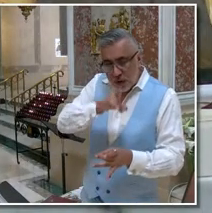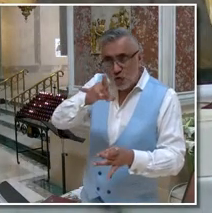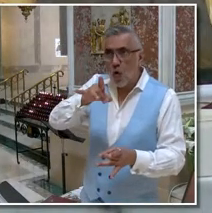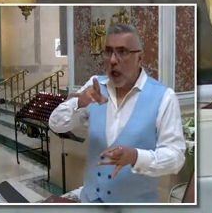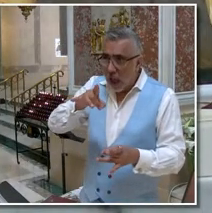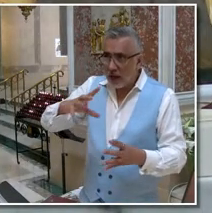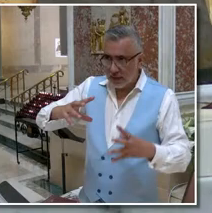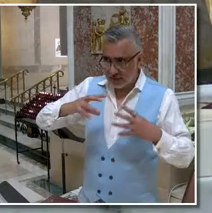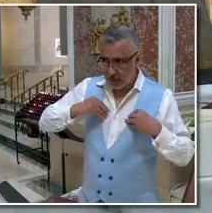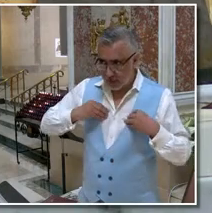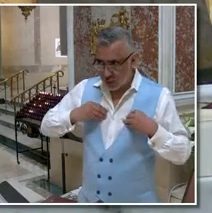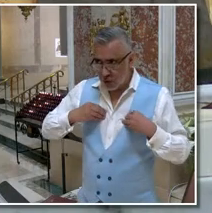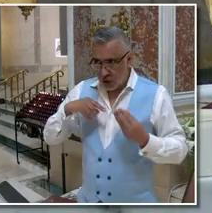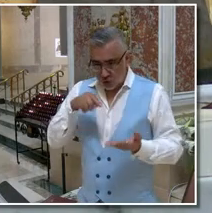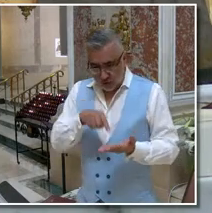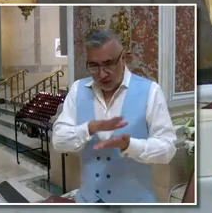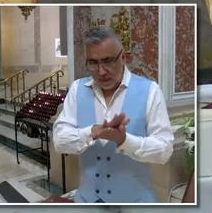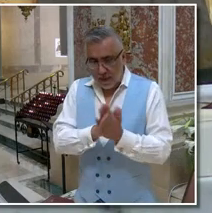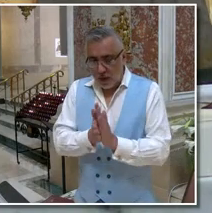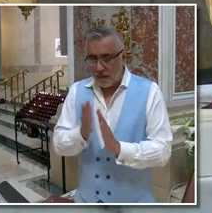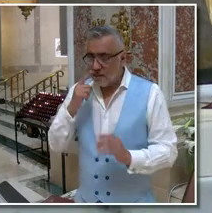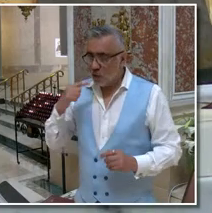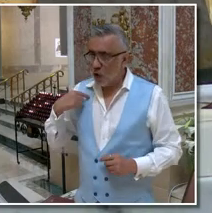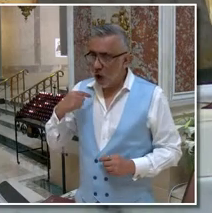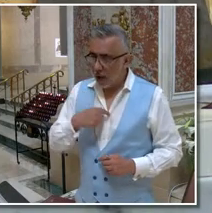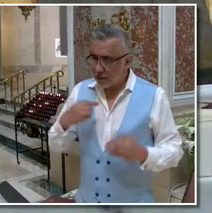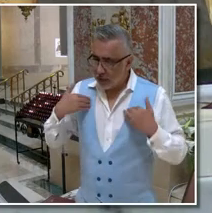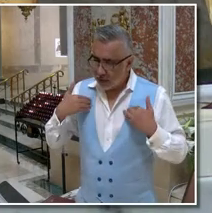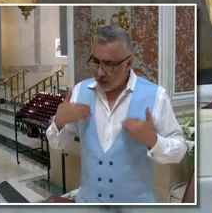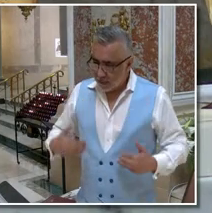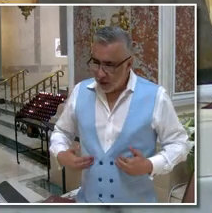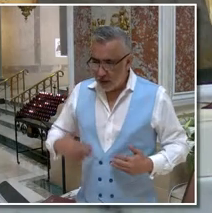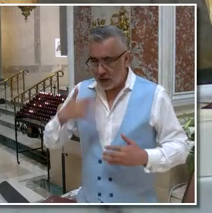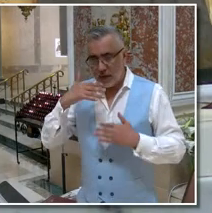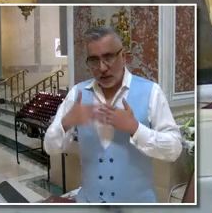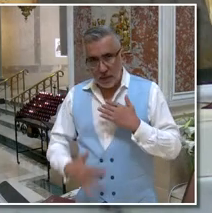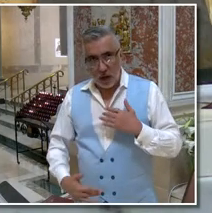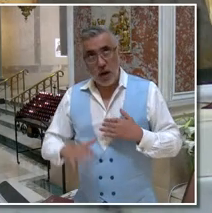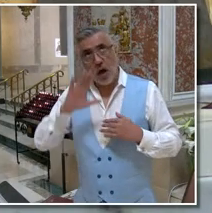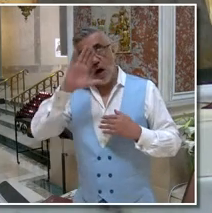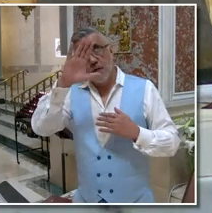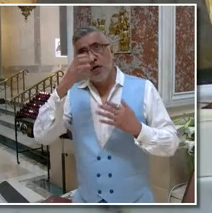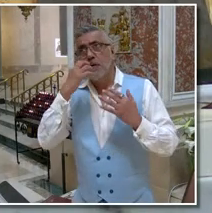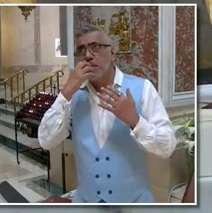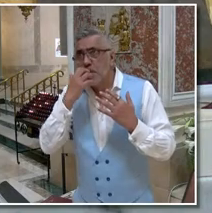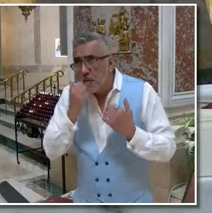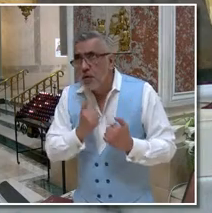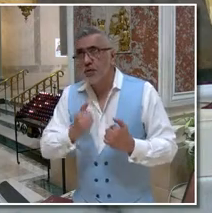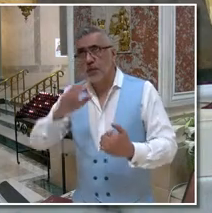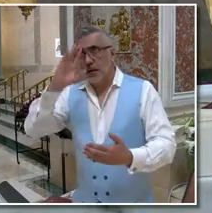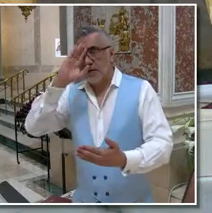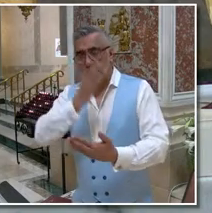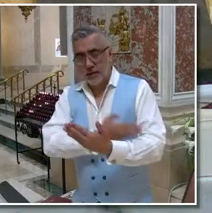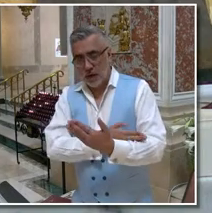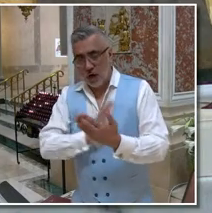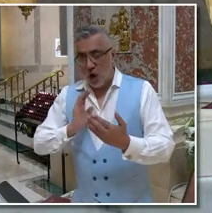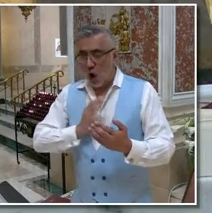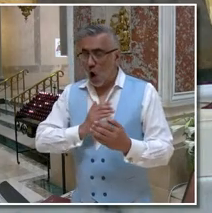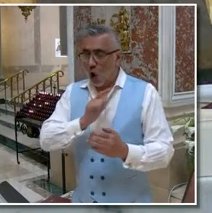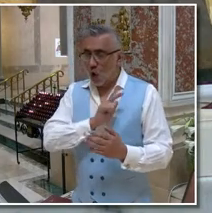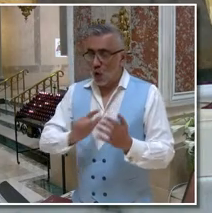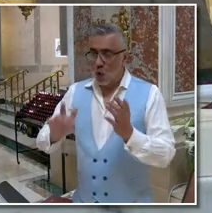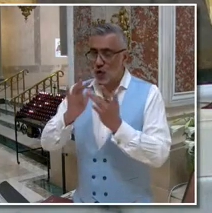so that it may become for us the body and blood of your most beloved Son, our